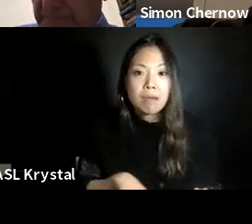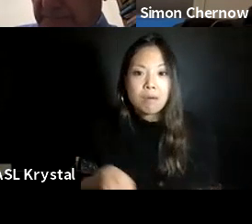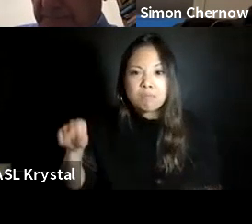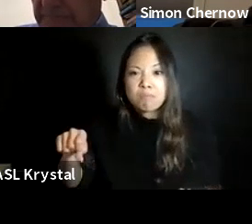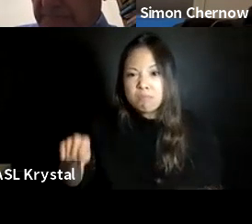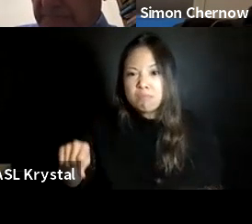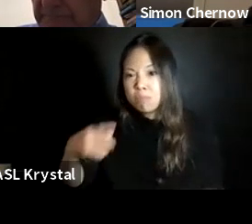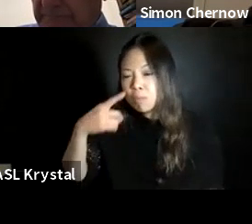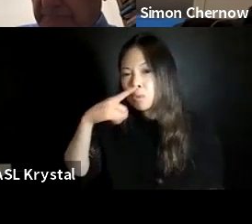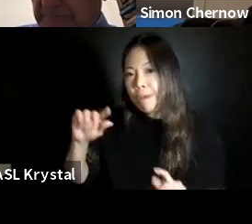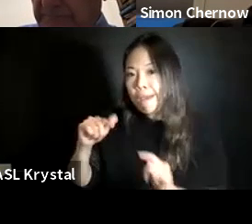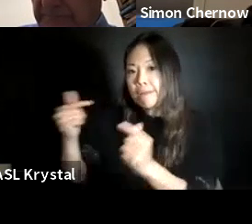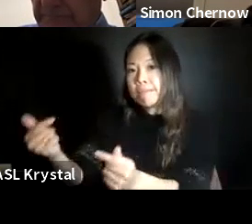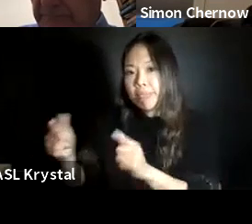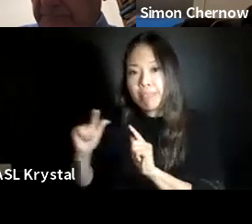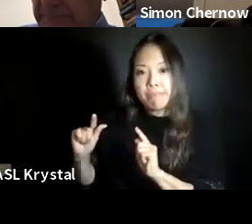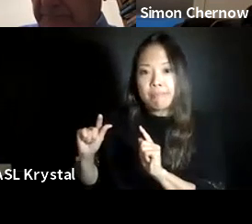first? Sharon Yeah. Hinton.